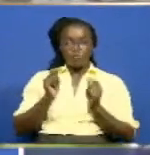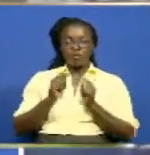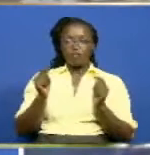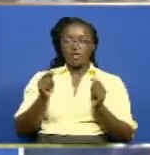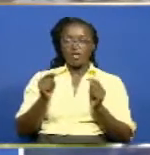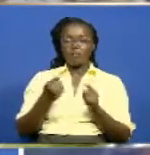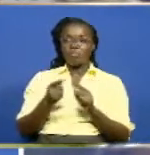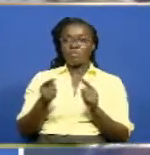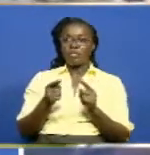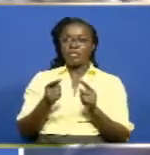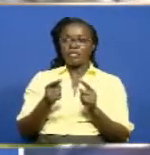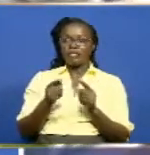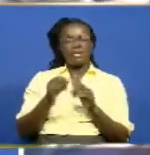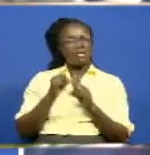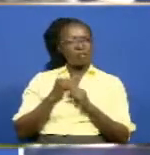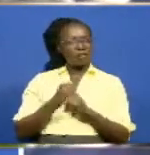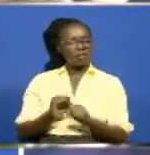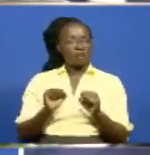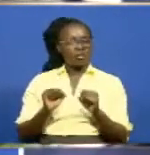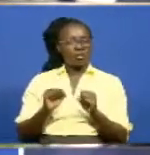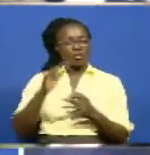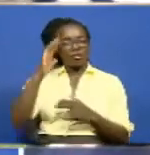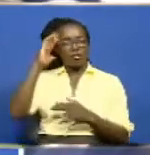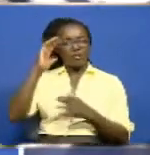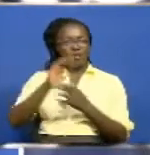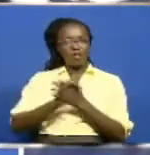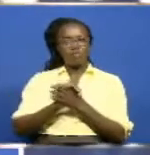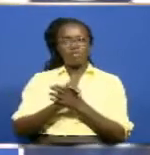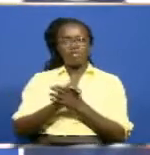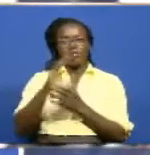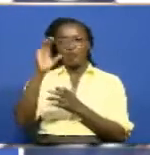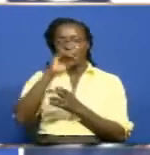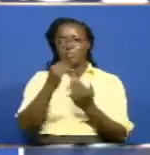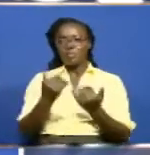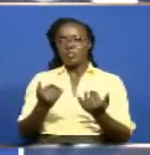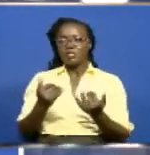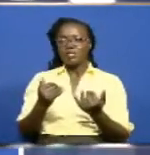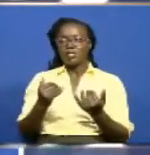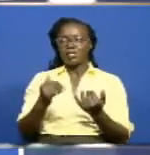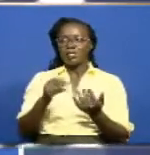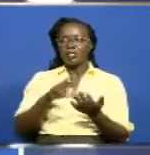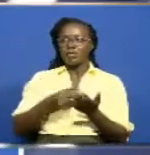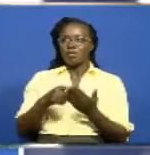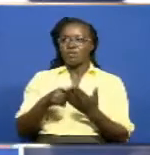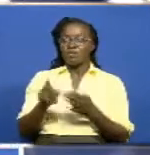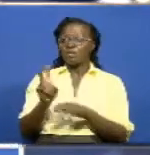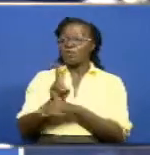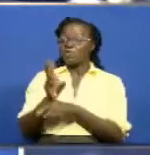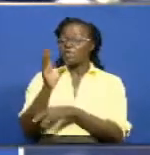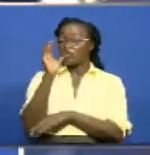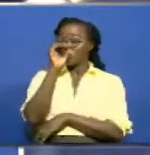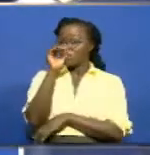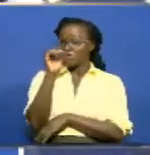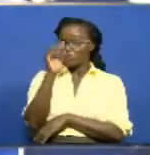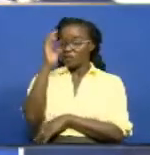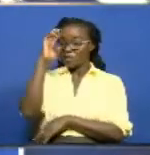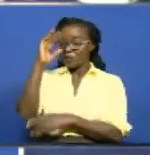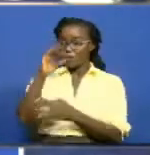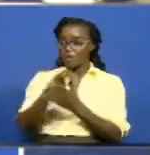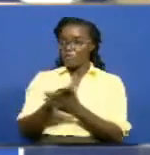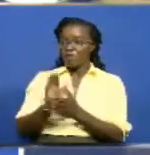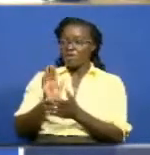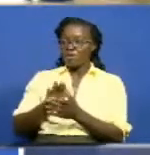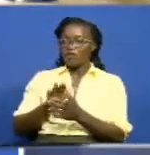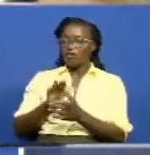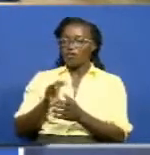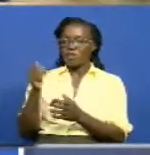they opt to remain resilient, believing that having no child does not mean that you have no value. They believe that a woman should